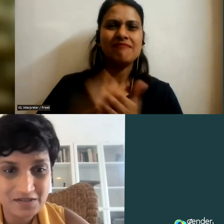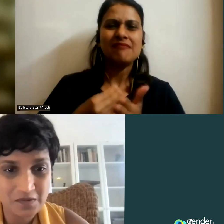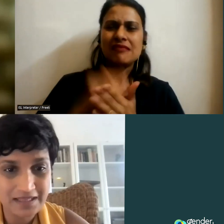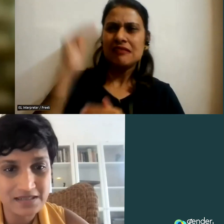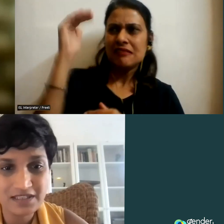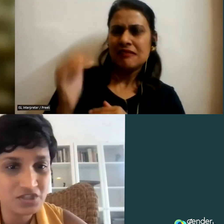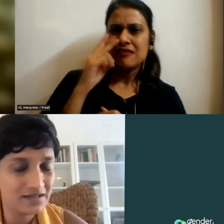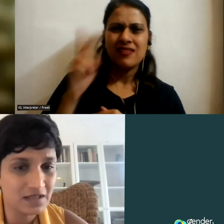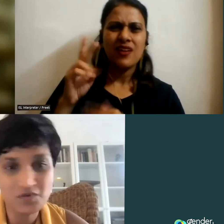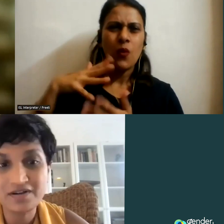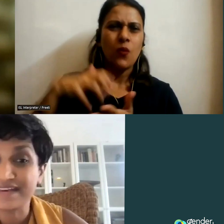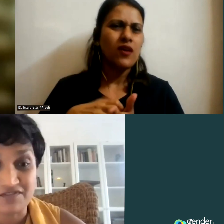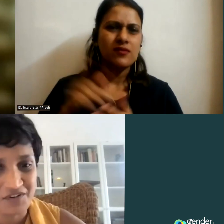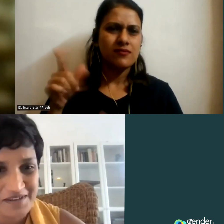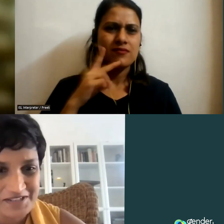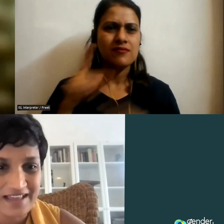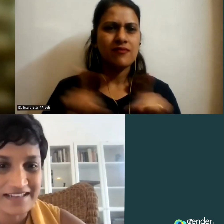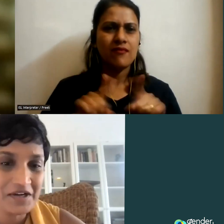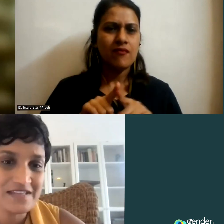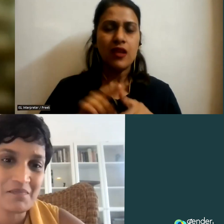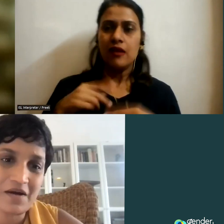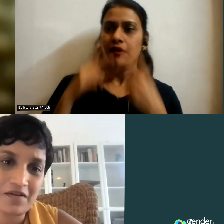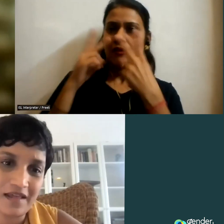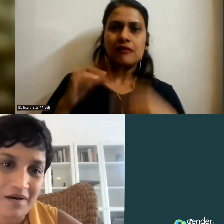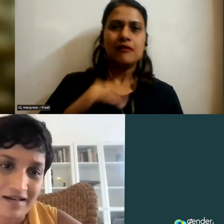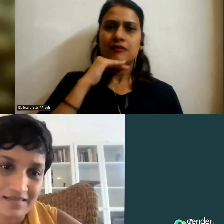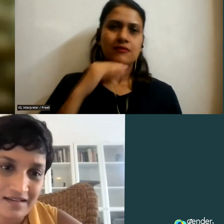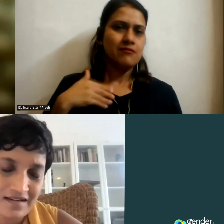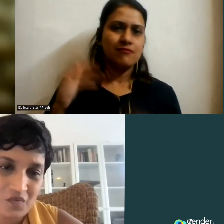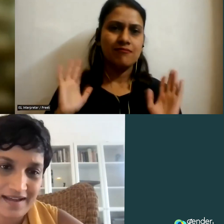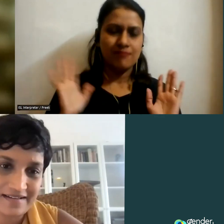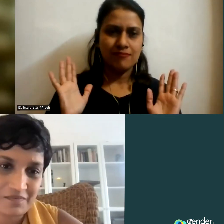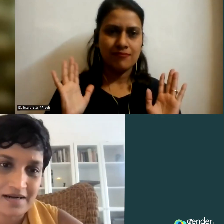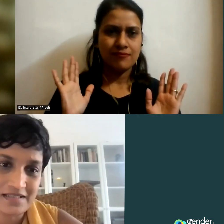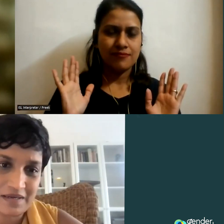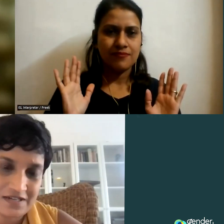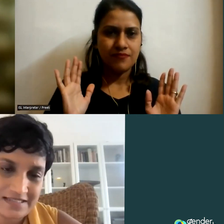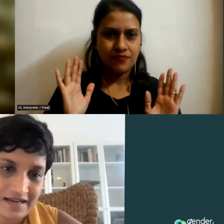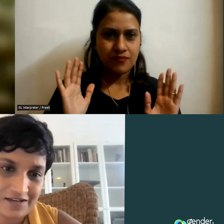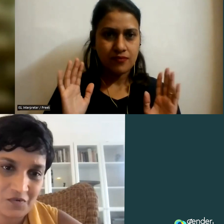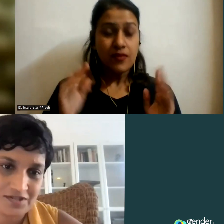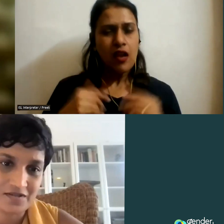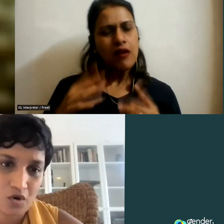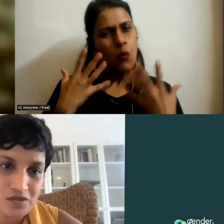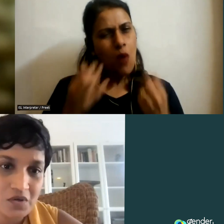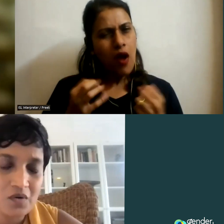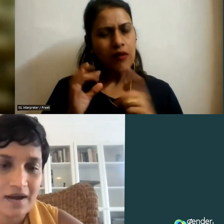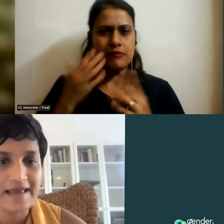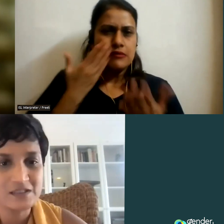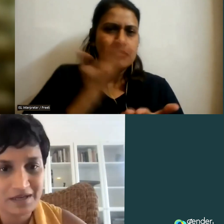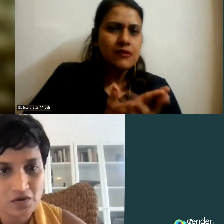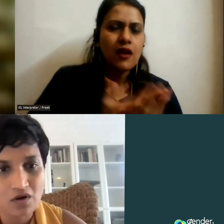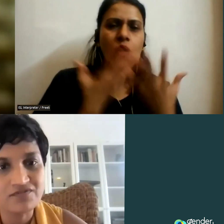building. So that's something that was not enough for me. So that kind of set me out on that path, where participatory design was